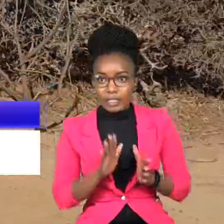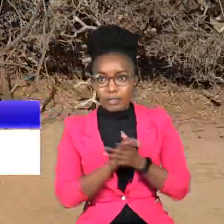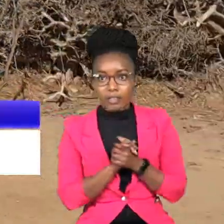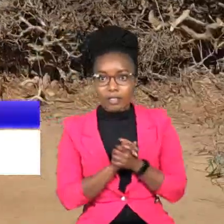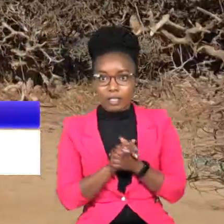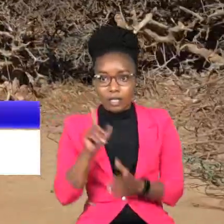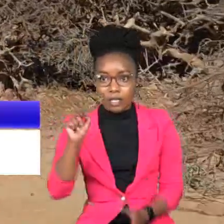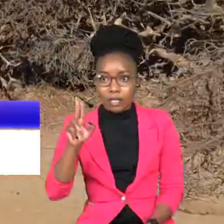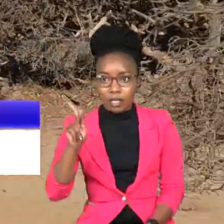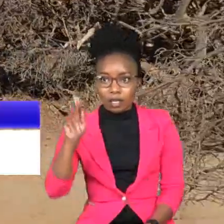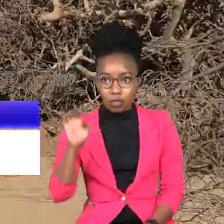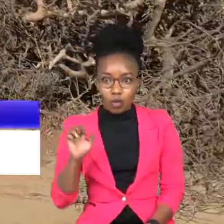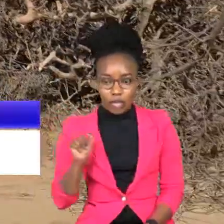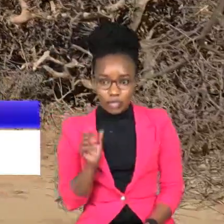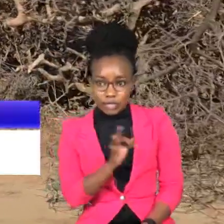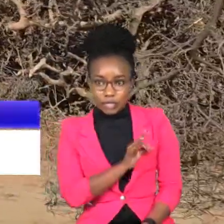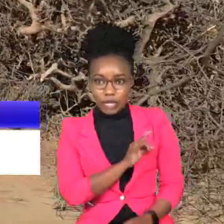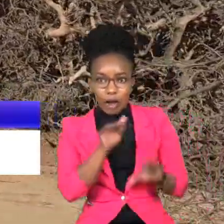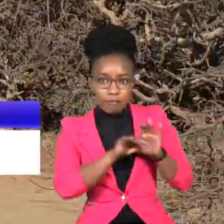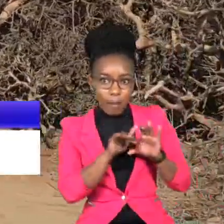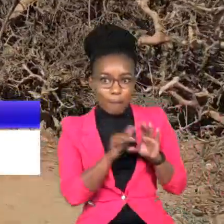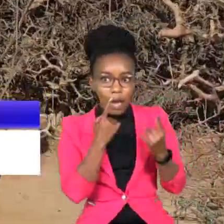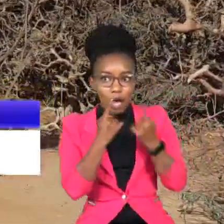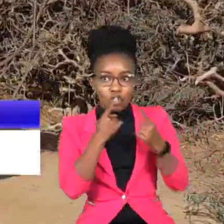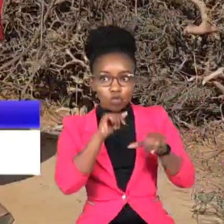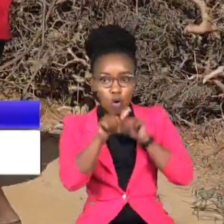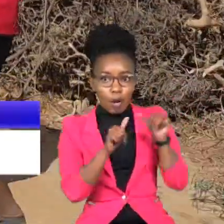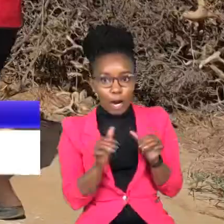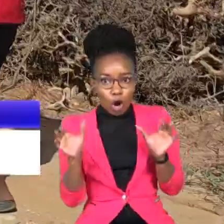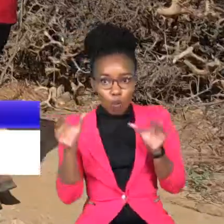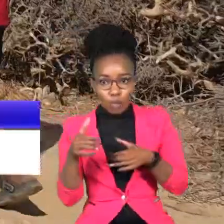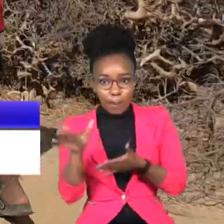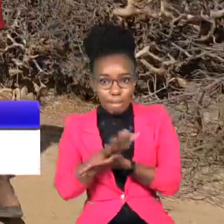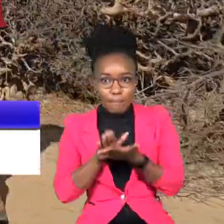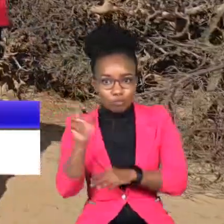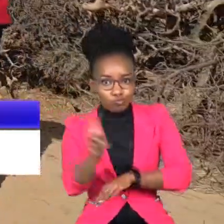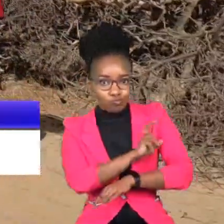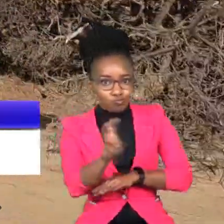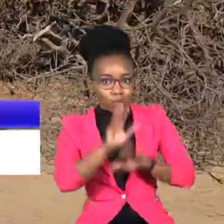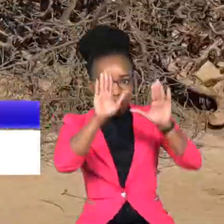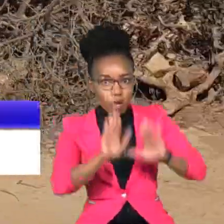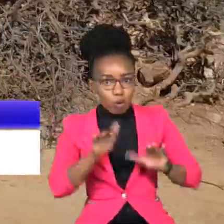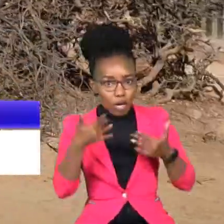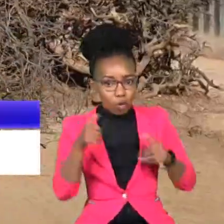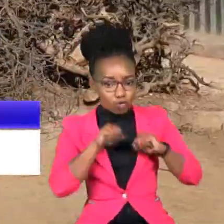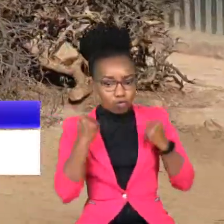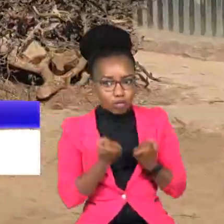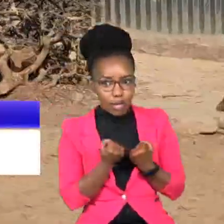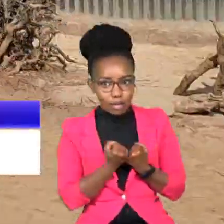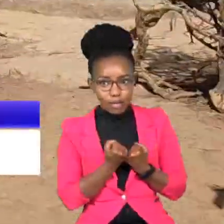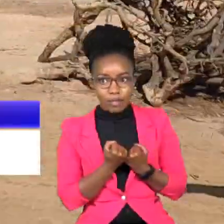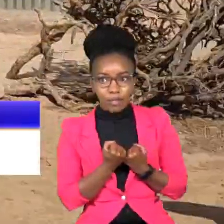Mahmoud Tuke is another staff member who speaks of just how community-based surveillance is key to the society's efforts in the